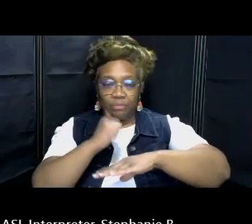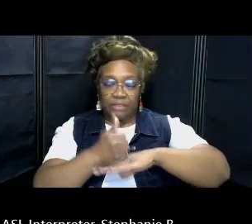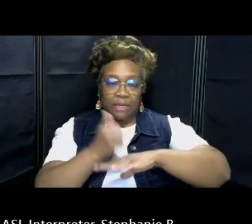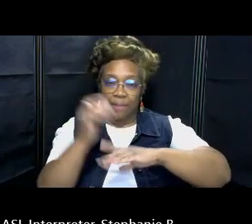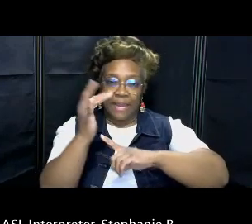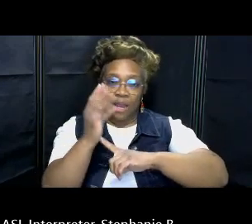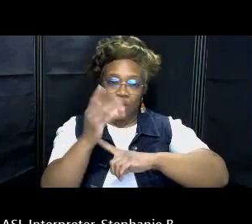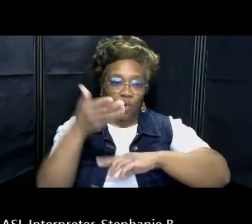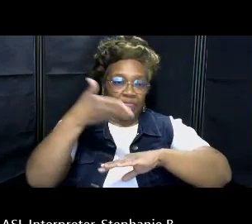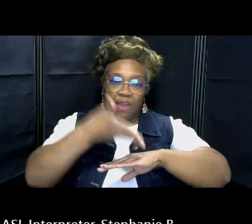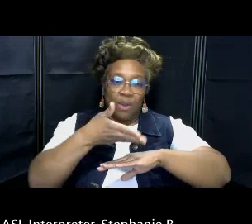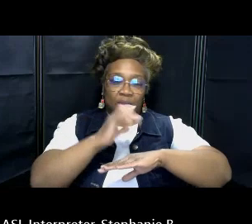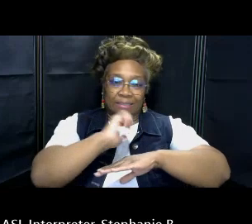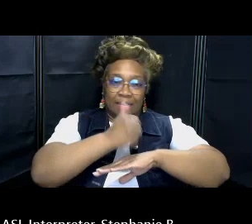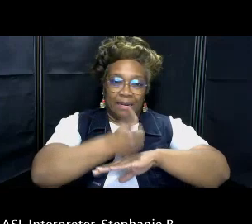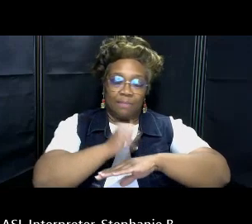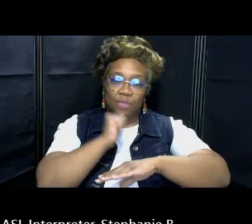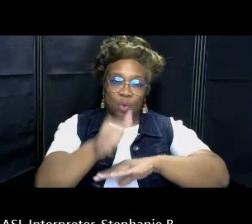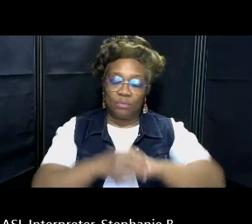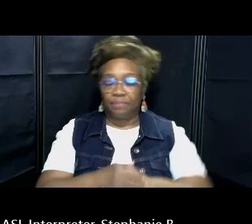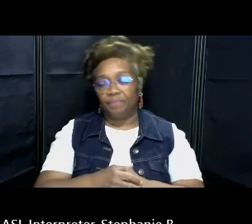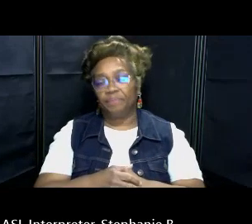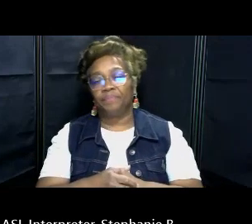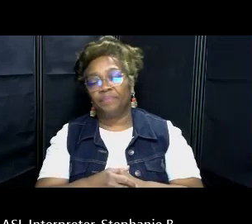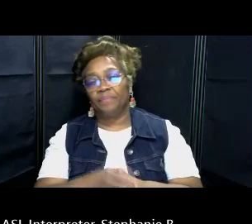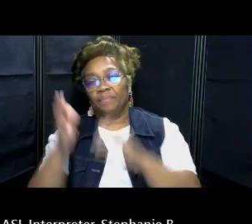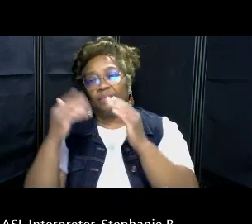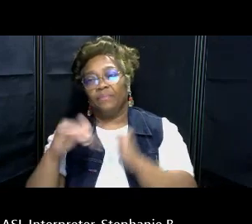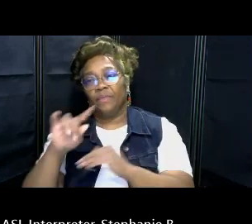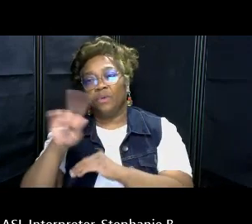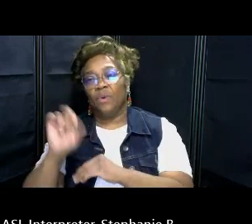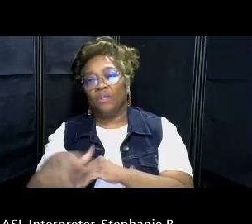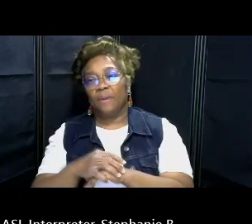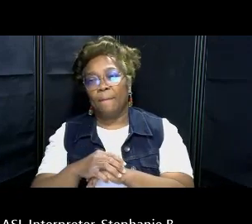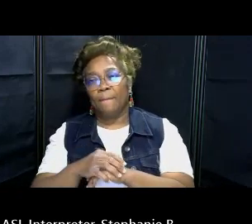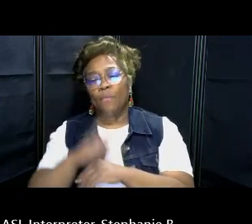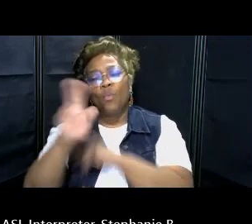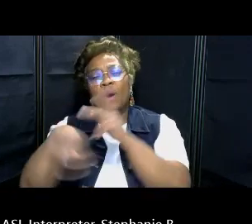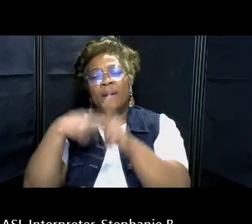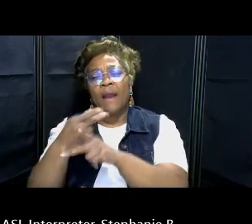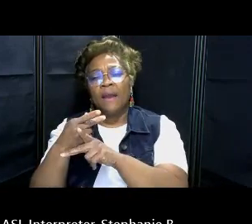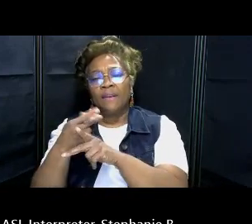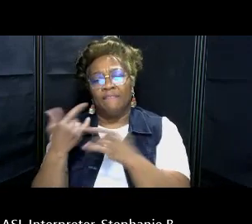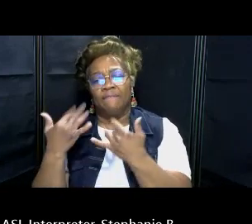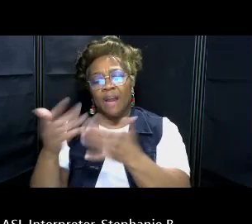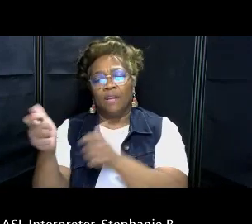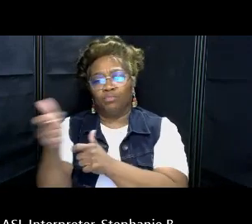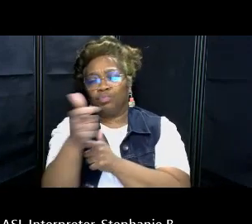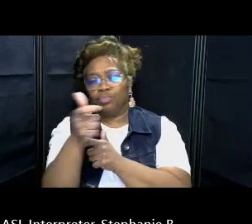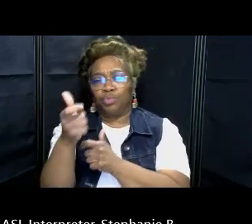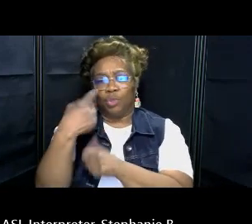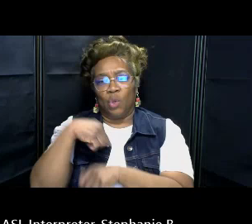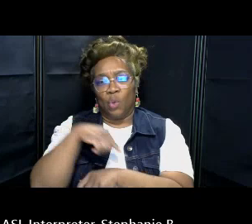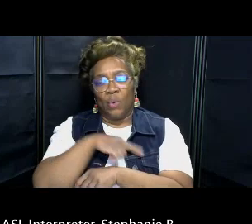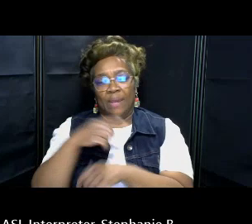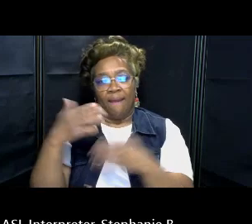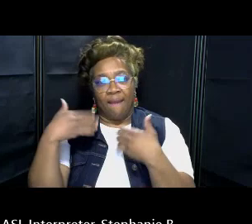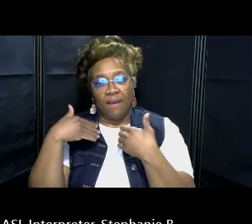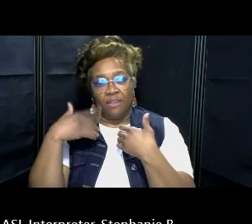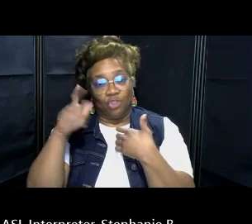Okay. We have another question. What kind of extinguishers should we have in our homes?